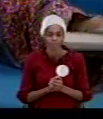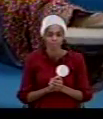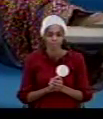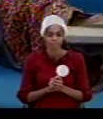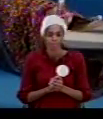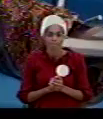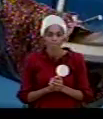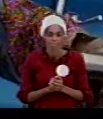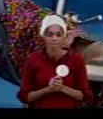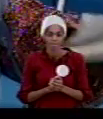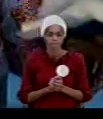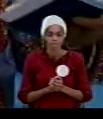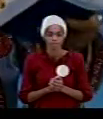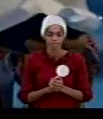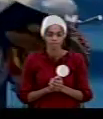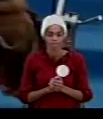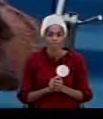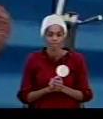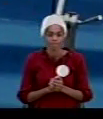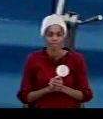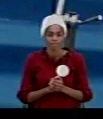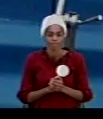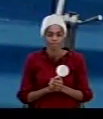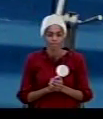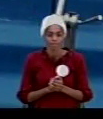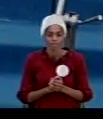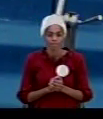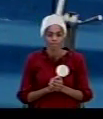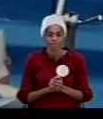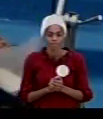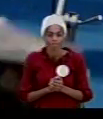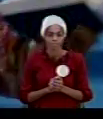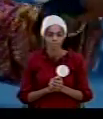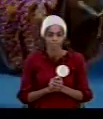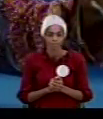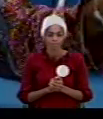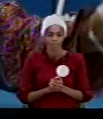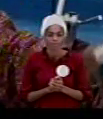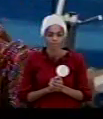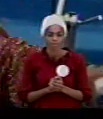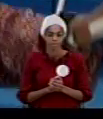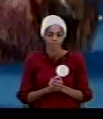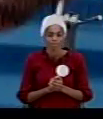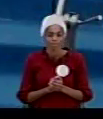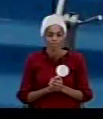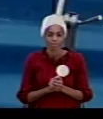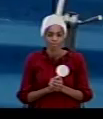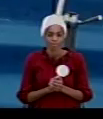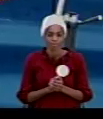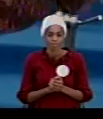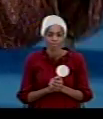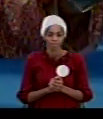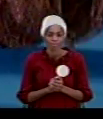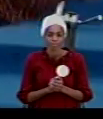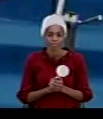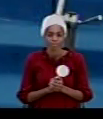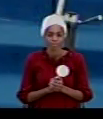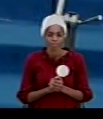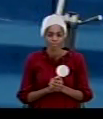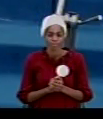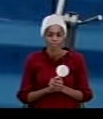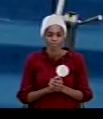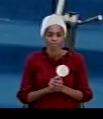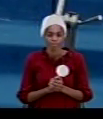yi si nkan mi sugbon pelu ori ofe Olorun mo dele omo to mu mi lo le mo ni ko ma gbadura ko de mo